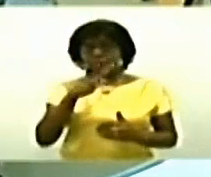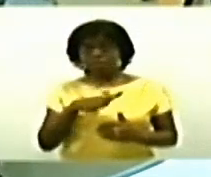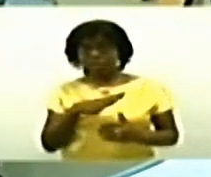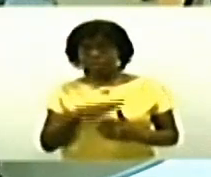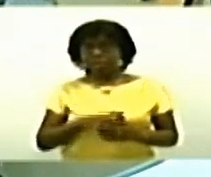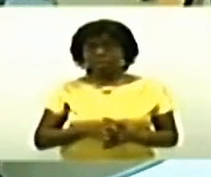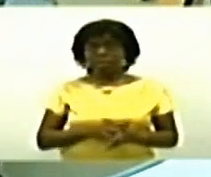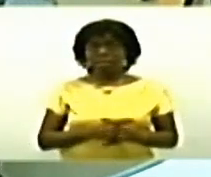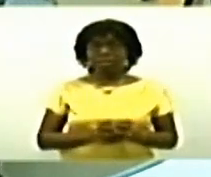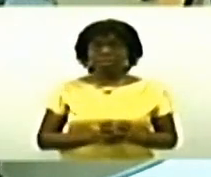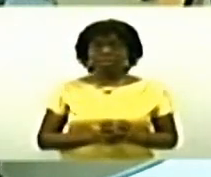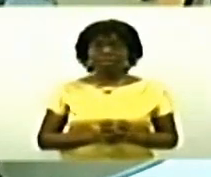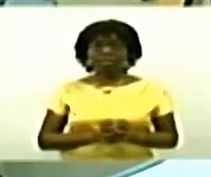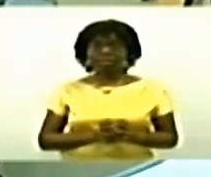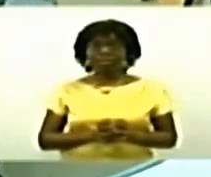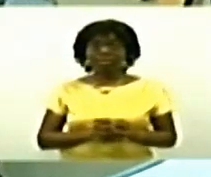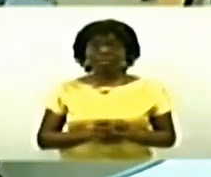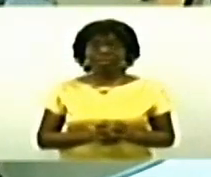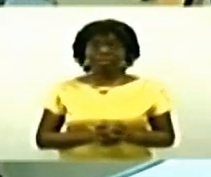Okay.